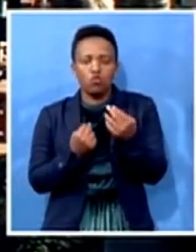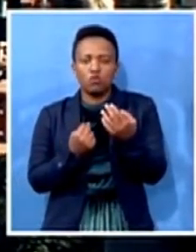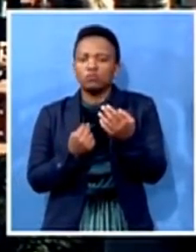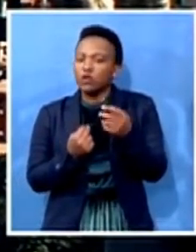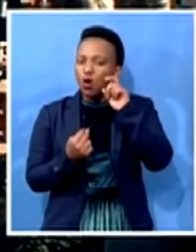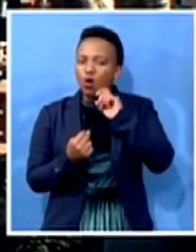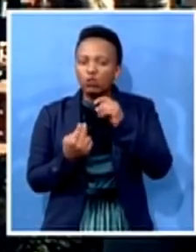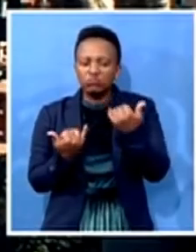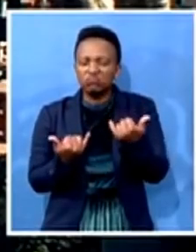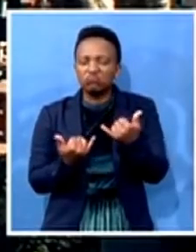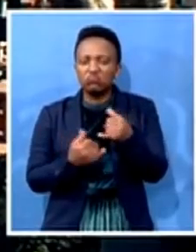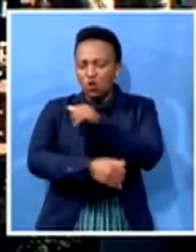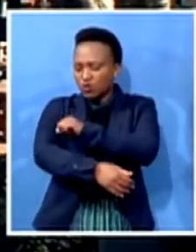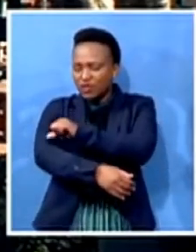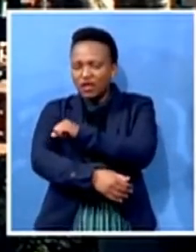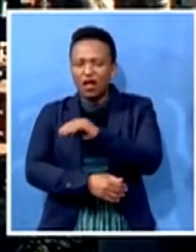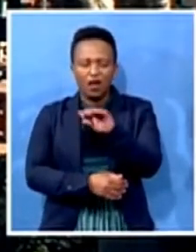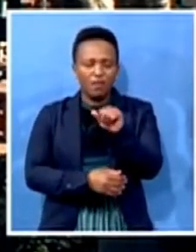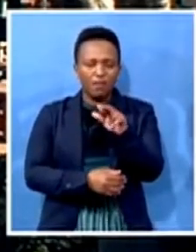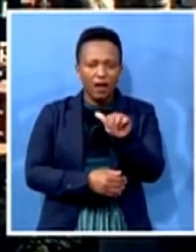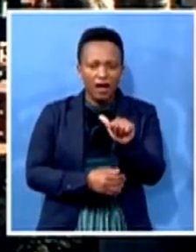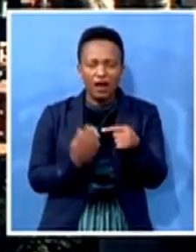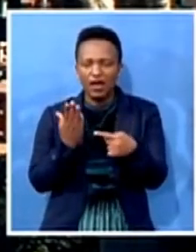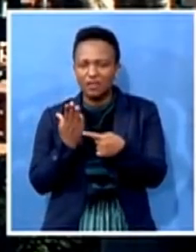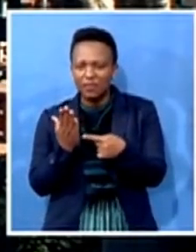all other hospitals. And some of